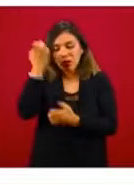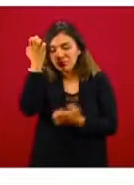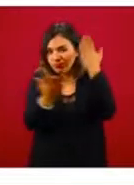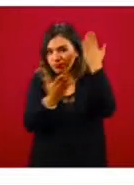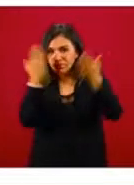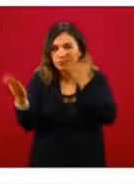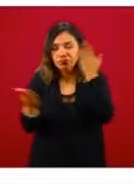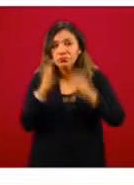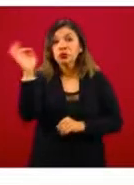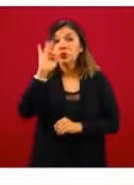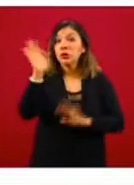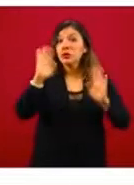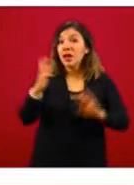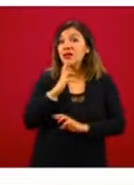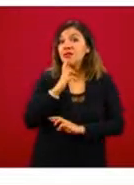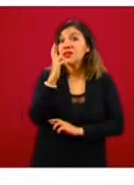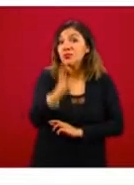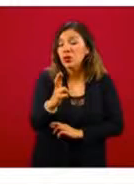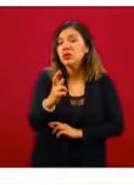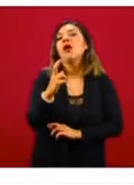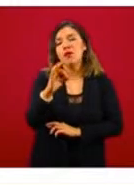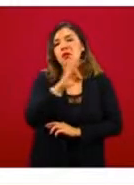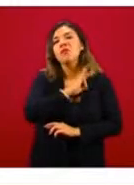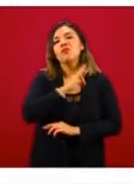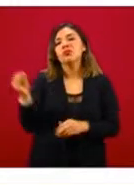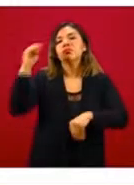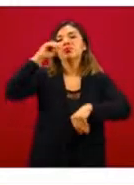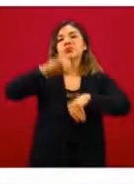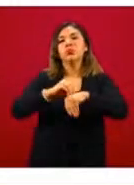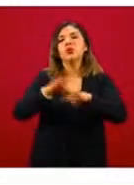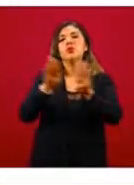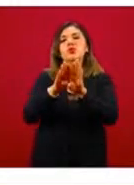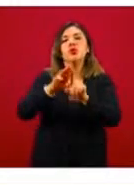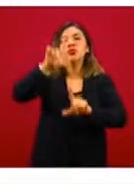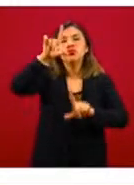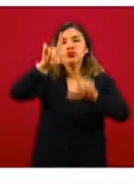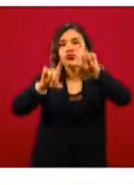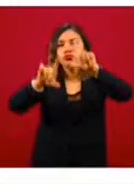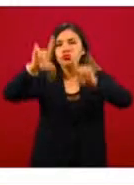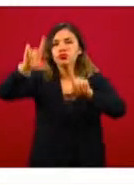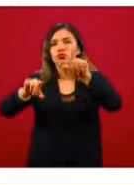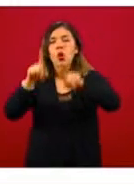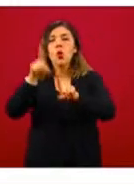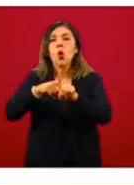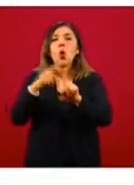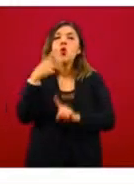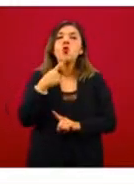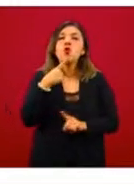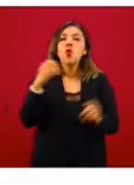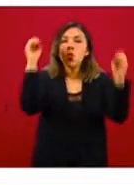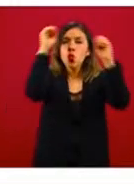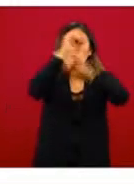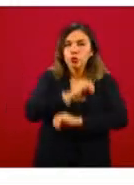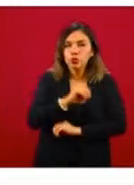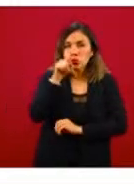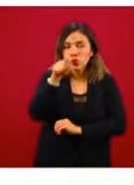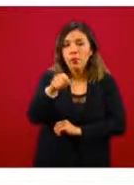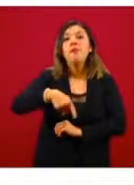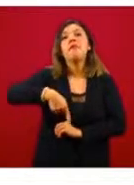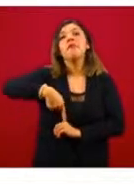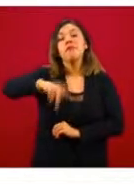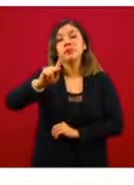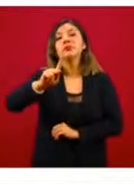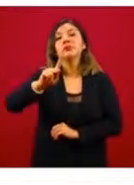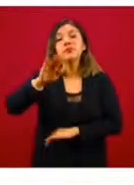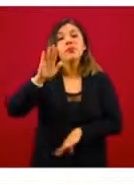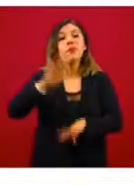the public health laboratories to confirm that these suspected deaths are or are not COVID. And